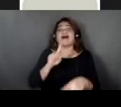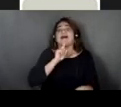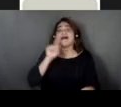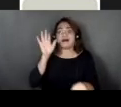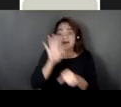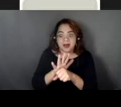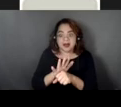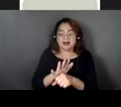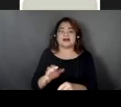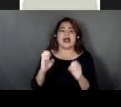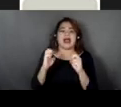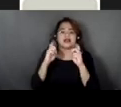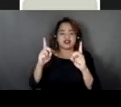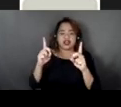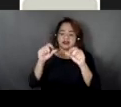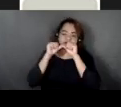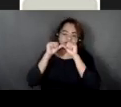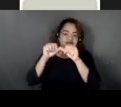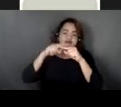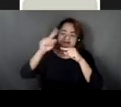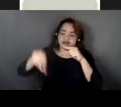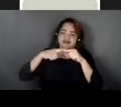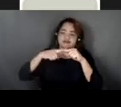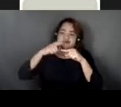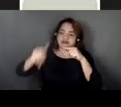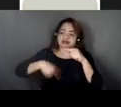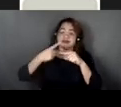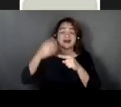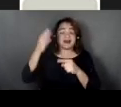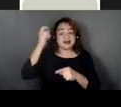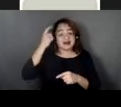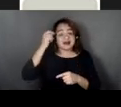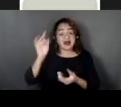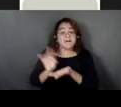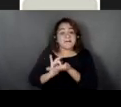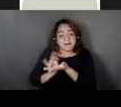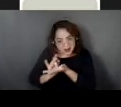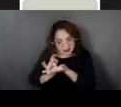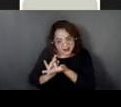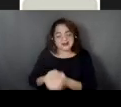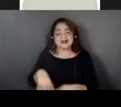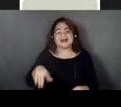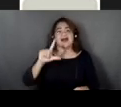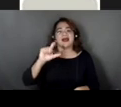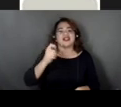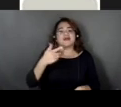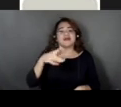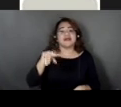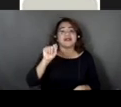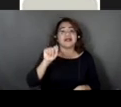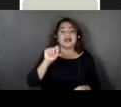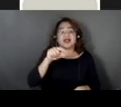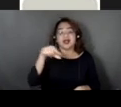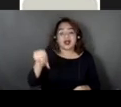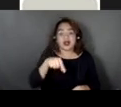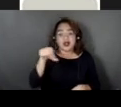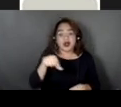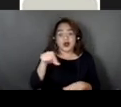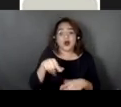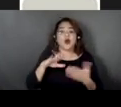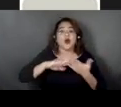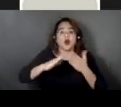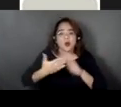education about it. As we know, in medicine and in LGBTQ